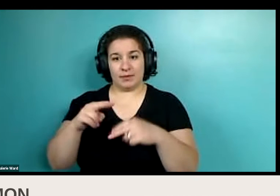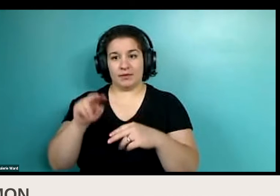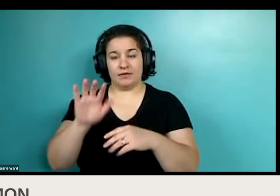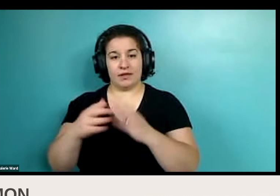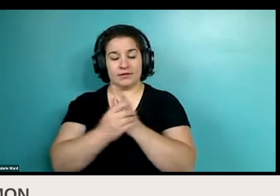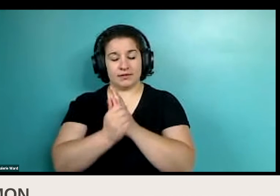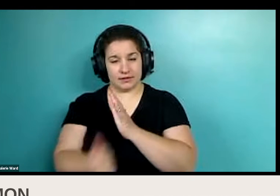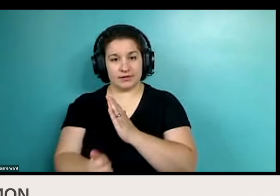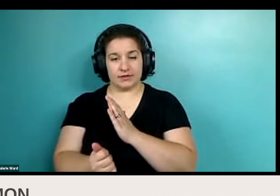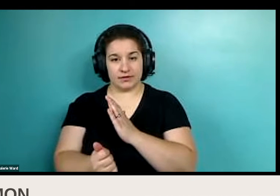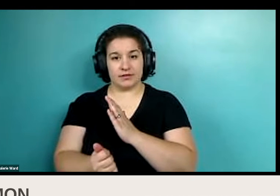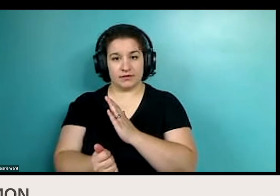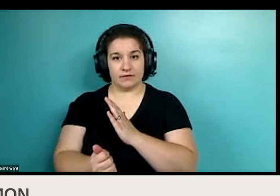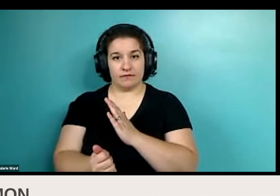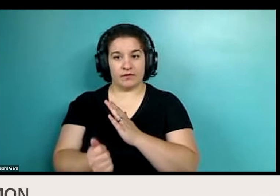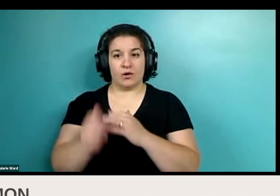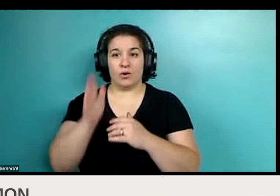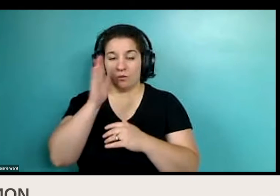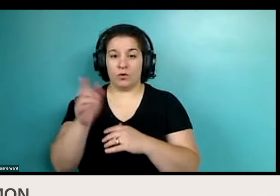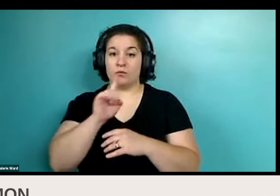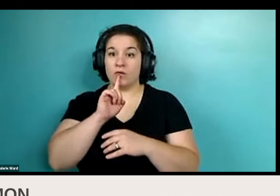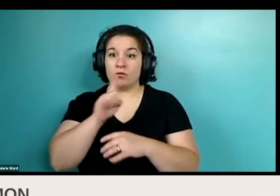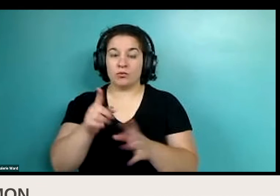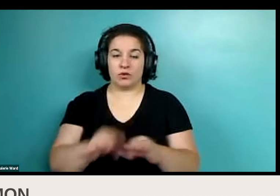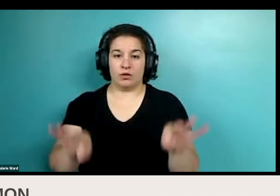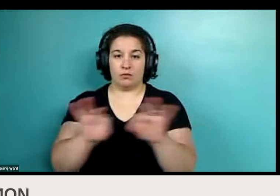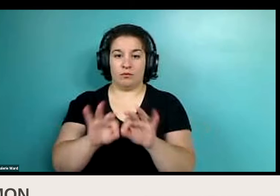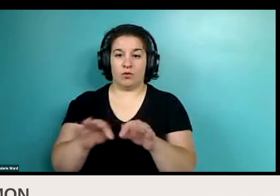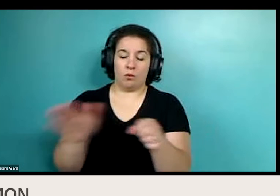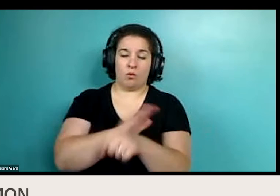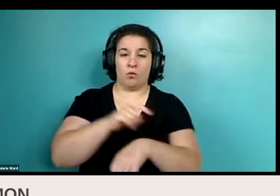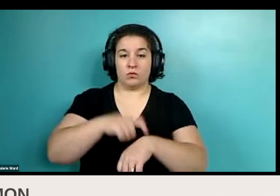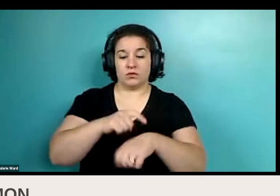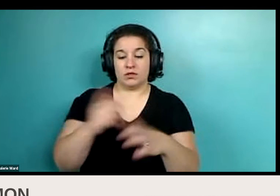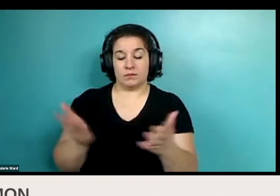fruitful for their whole time here at the University at Buffalo.